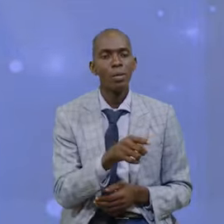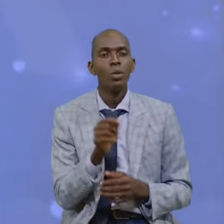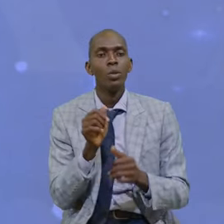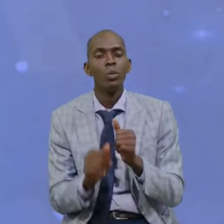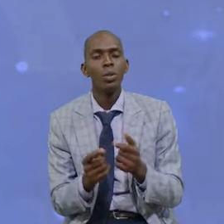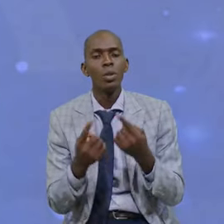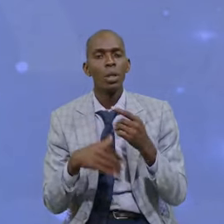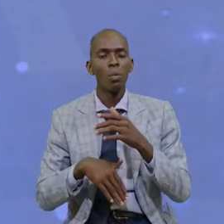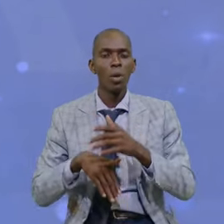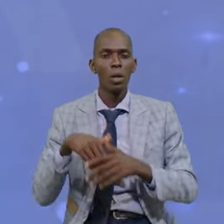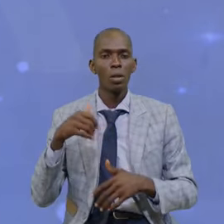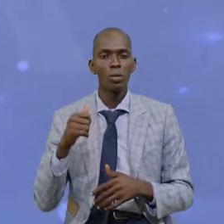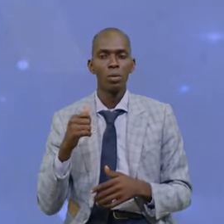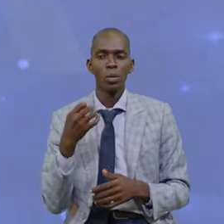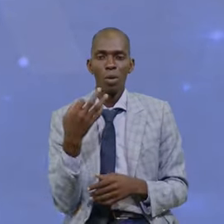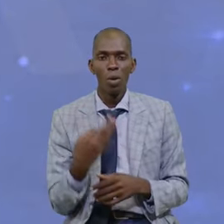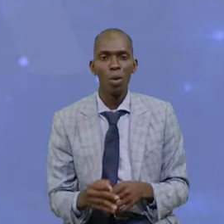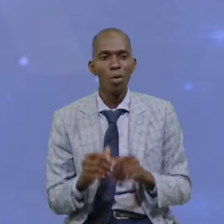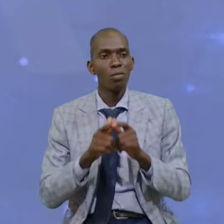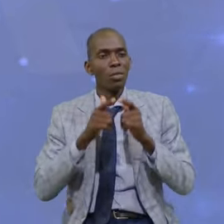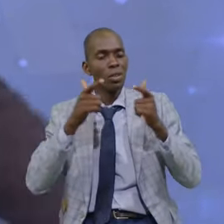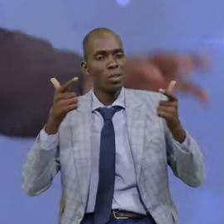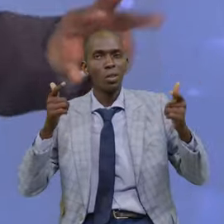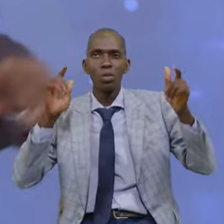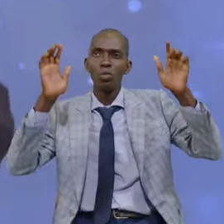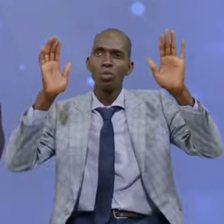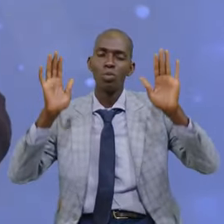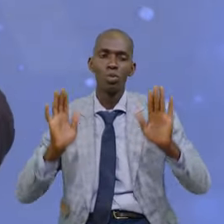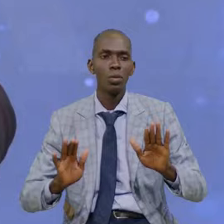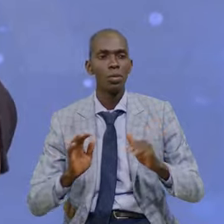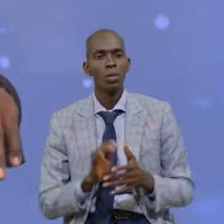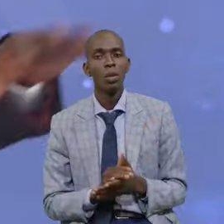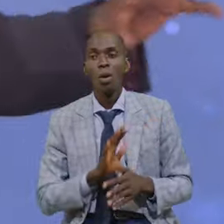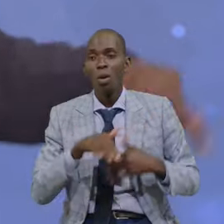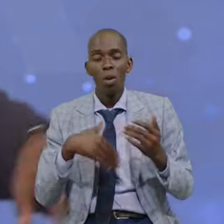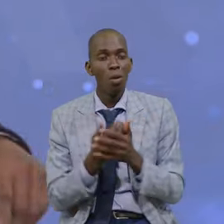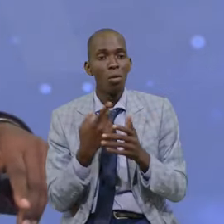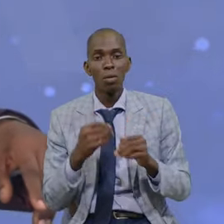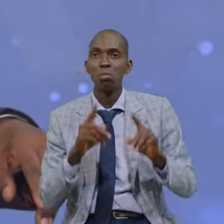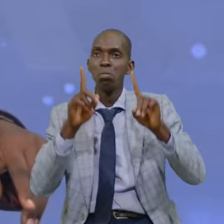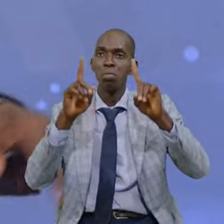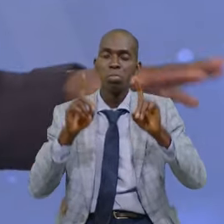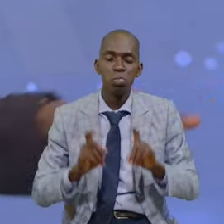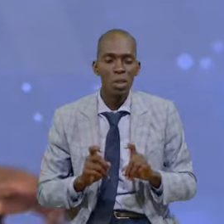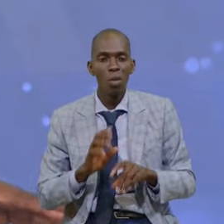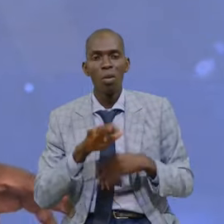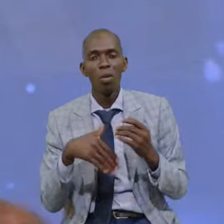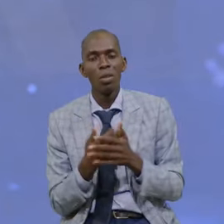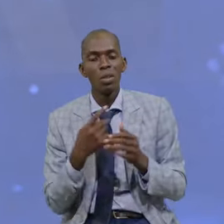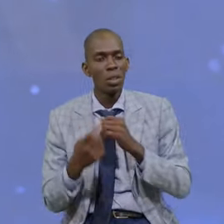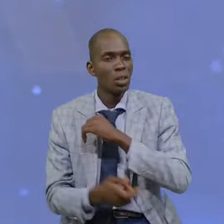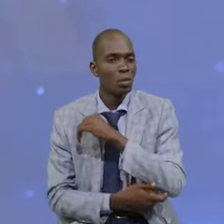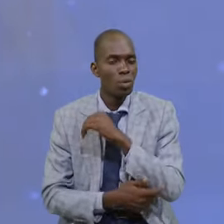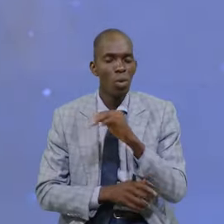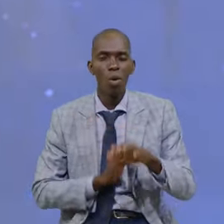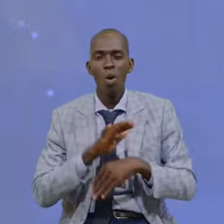came out of great tribulation. All the trials, all the temptations, all the problems